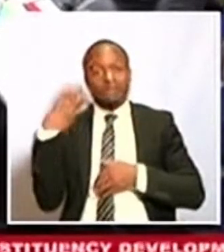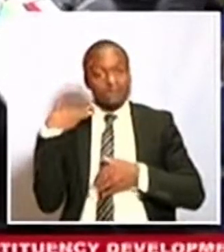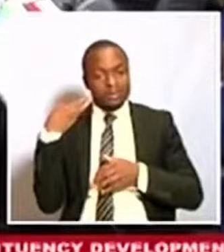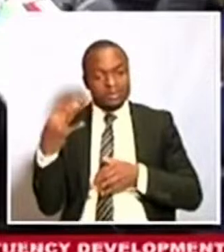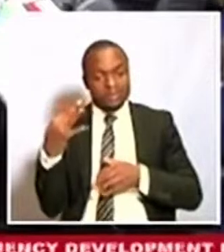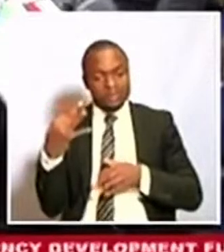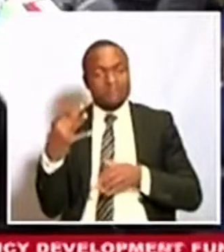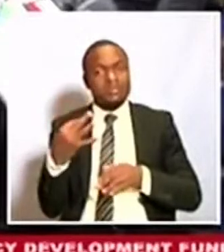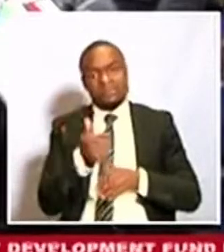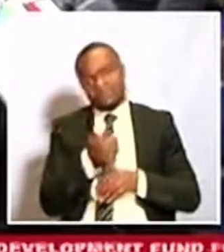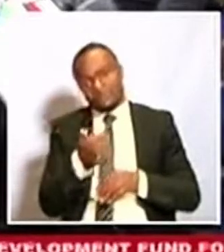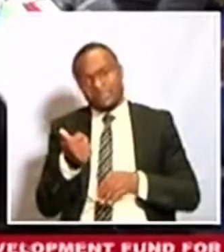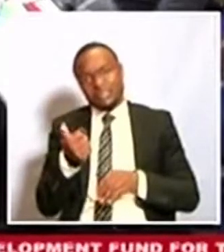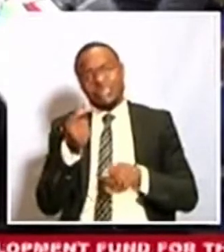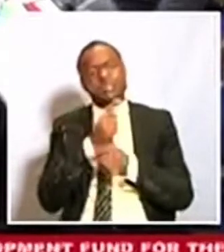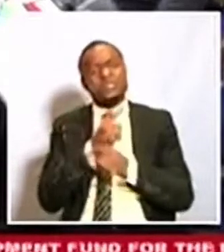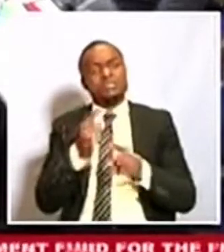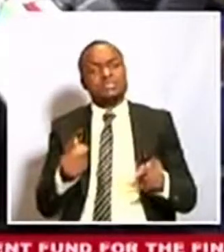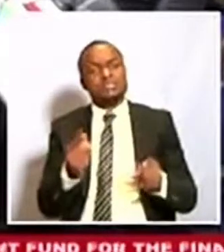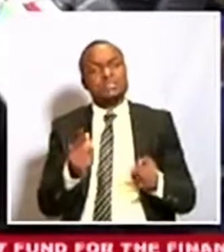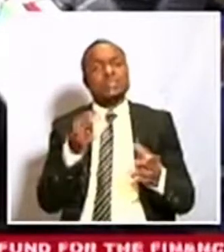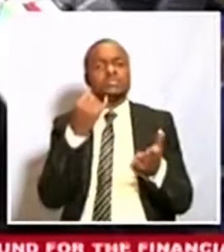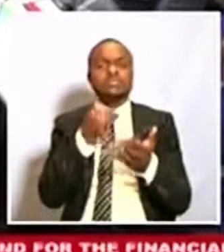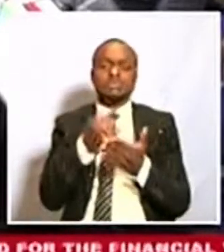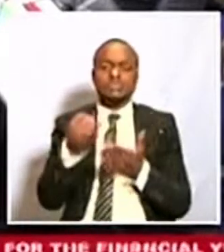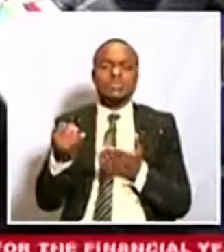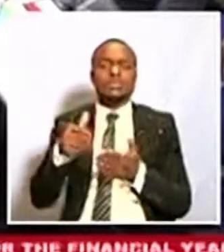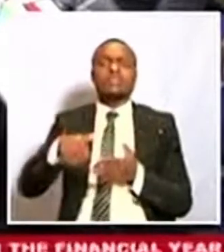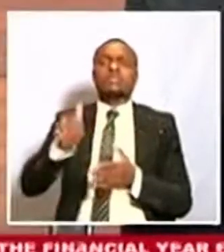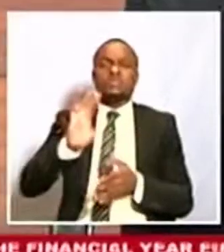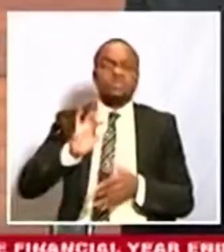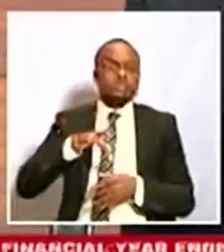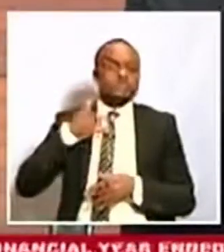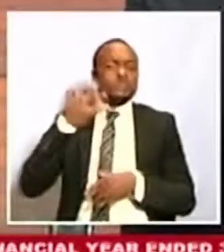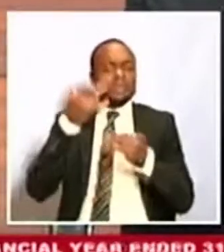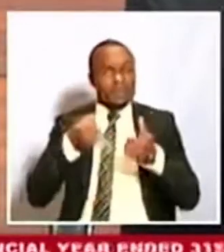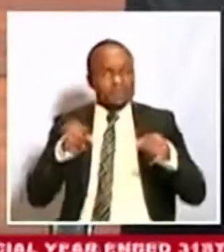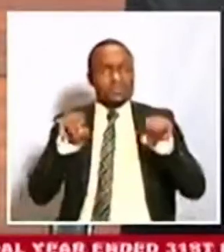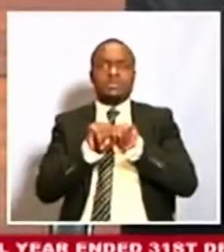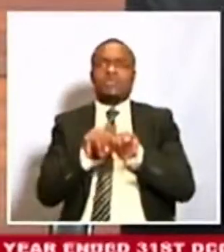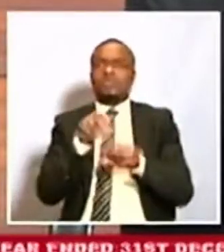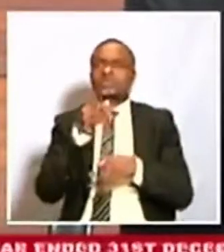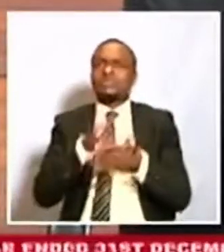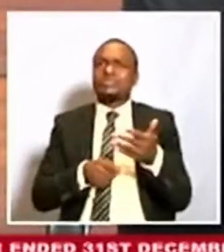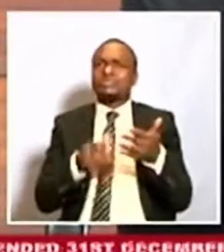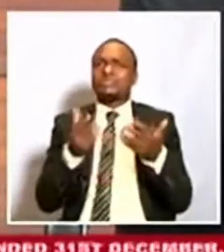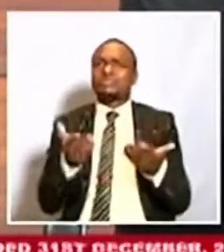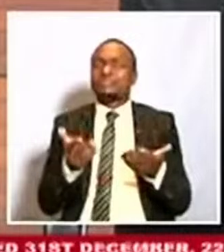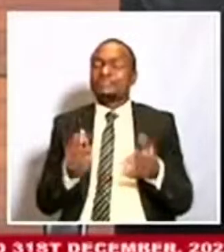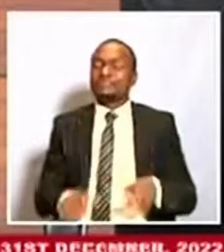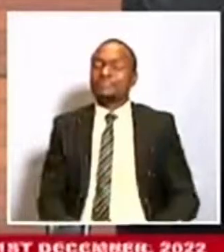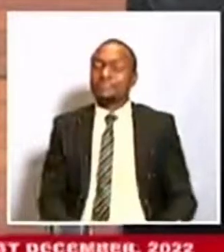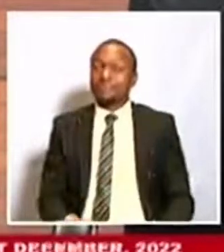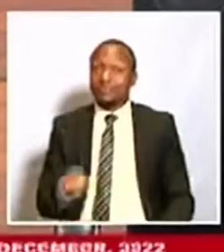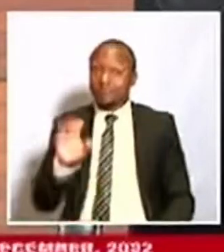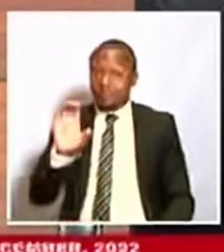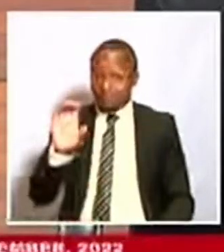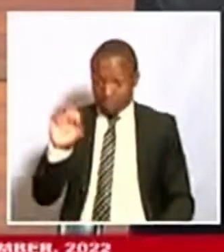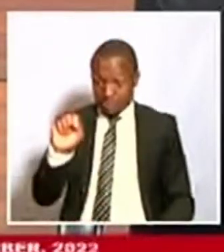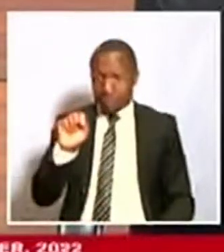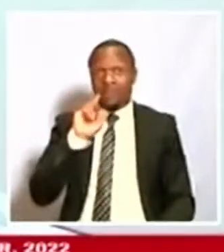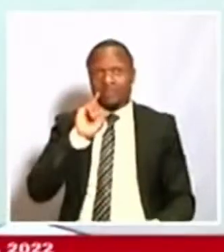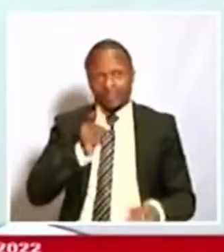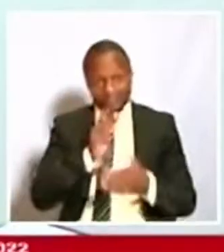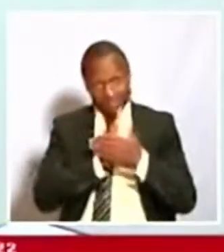so on. He's just skipping to issues that he feels are imperative or what? All right. CS, be guided